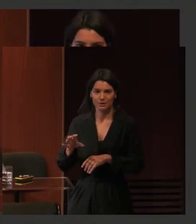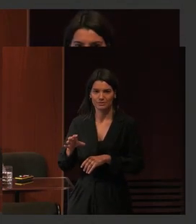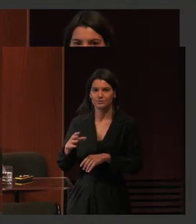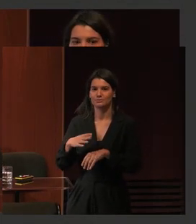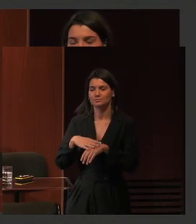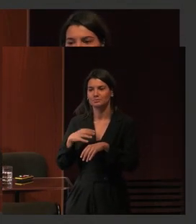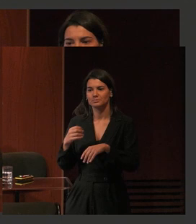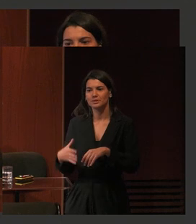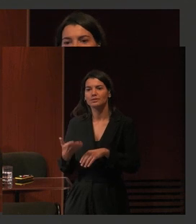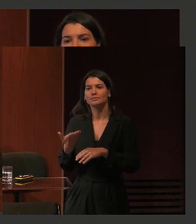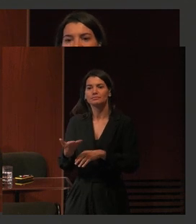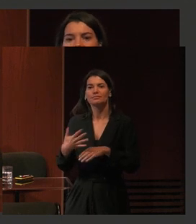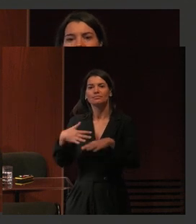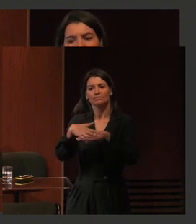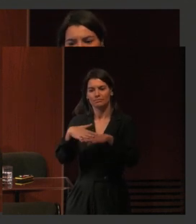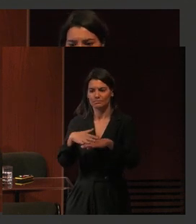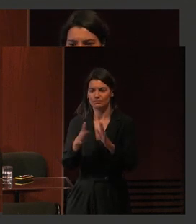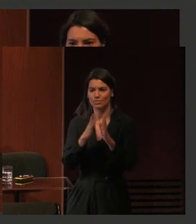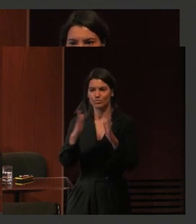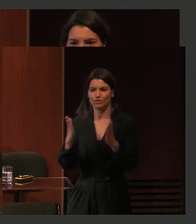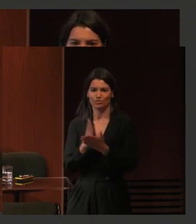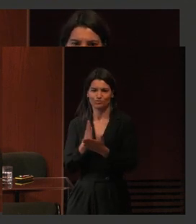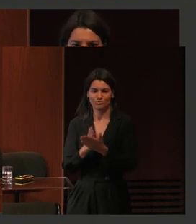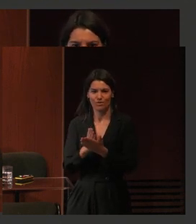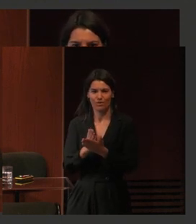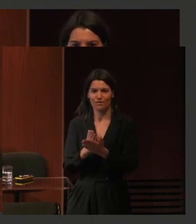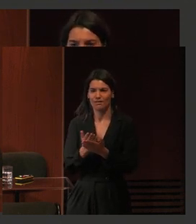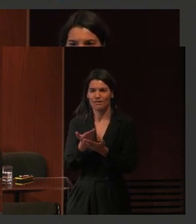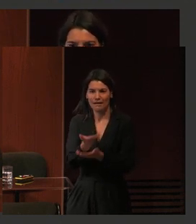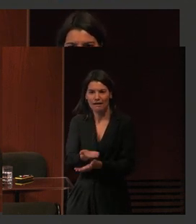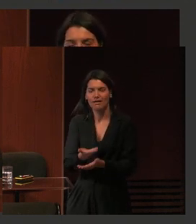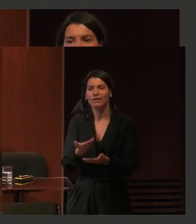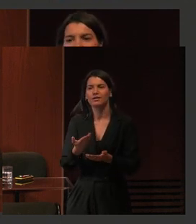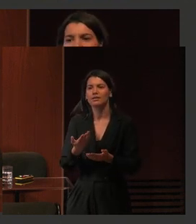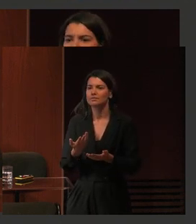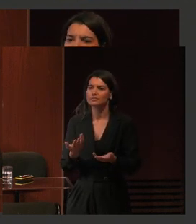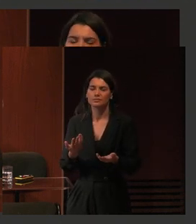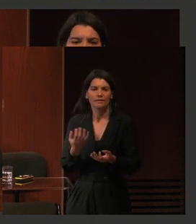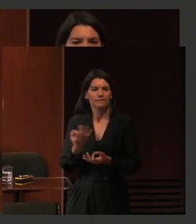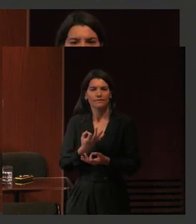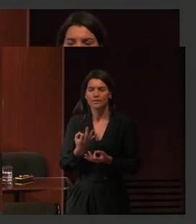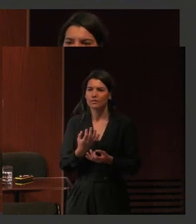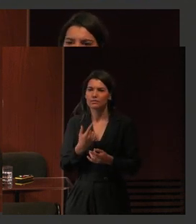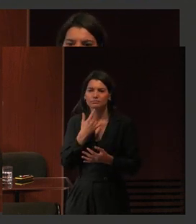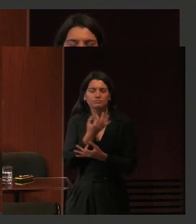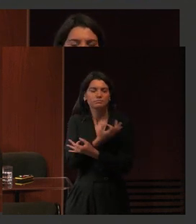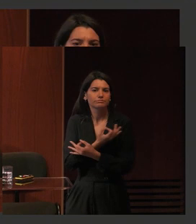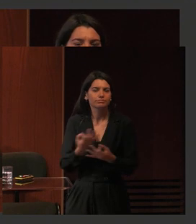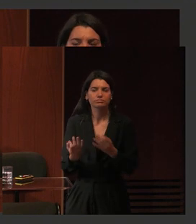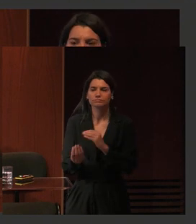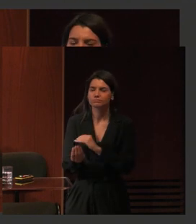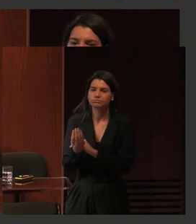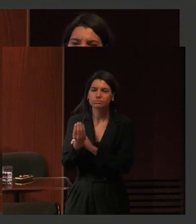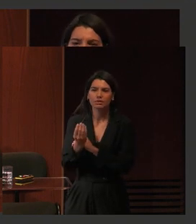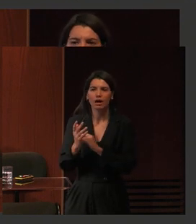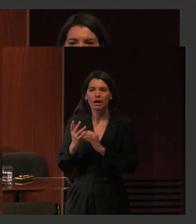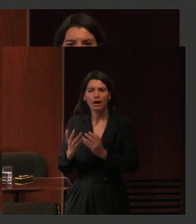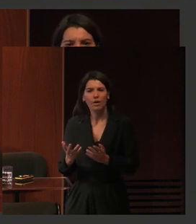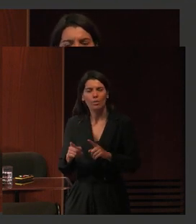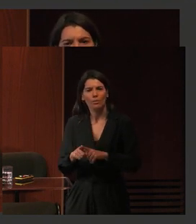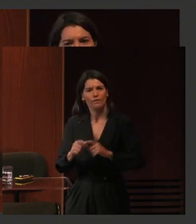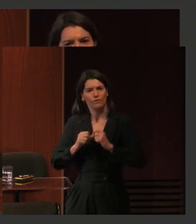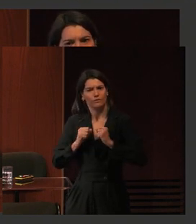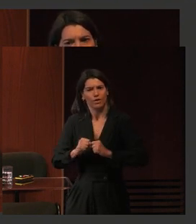network, because I think it is exceptional and it is so well established as far from what I got